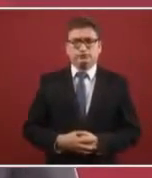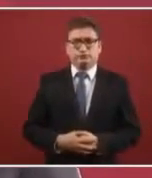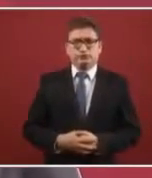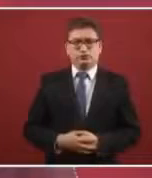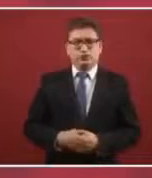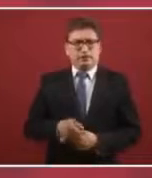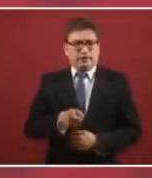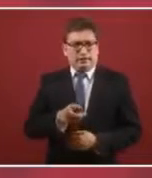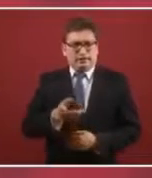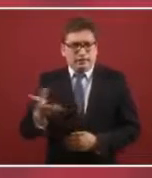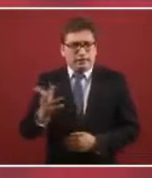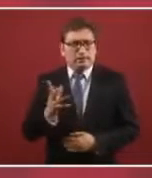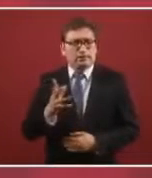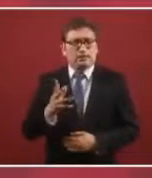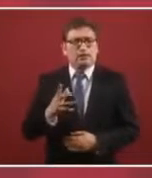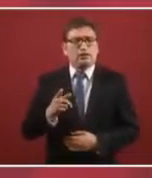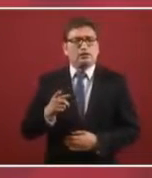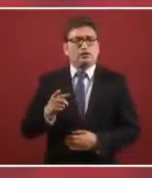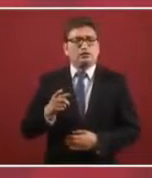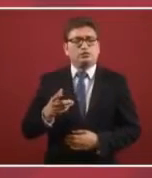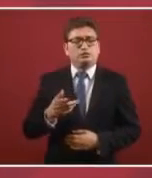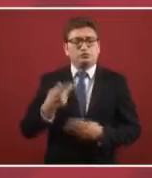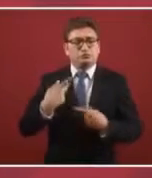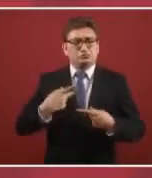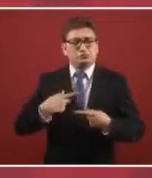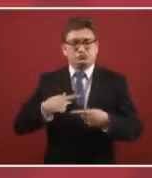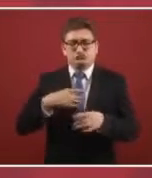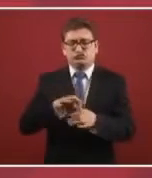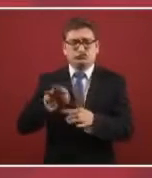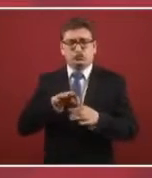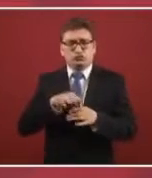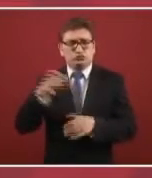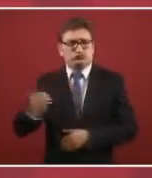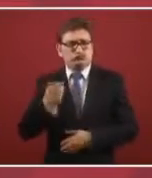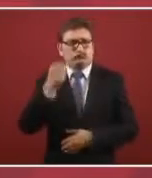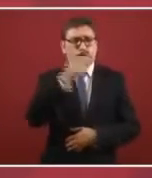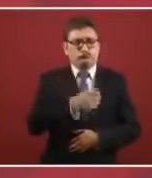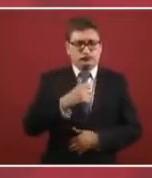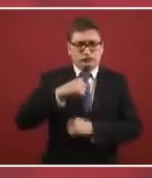mantener o quitar maintain a una or autoridad. remove an authority.